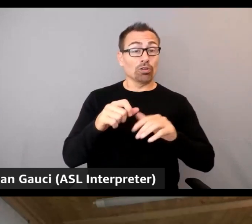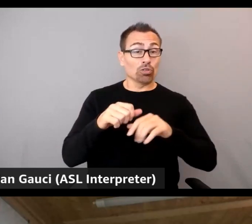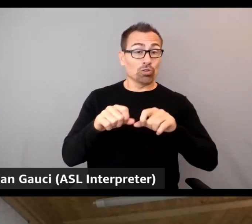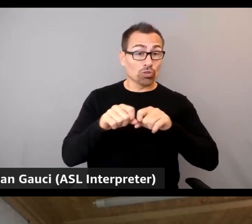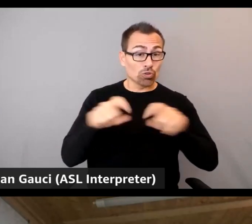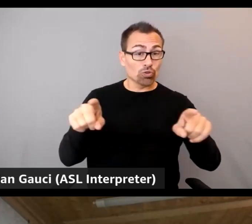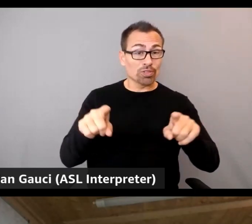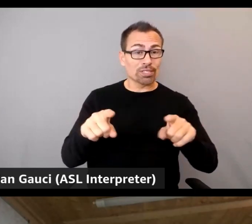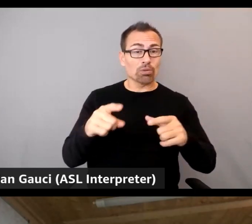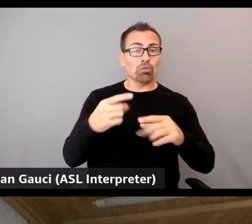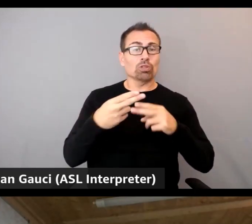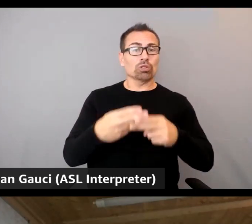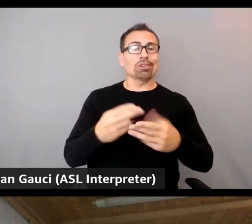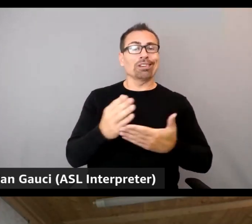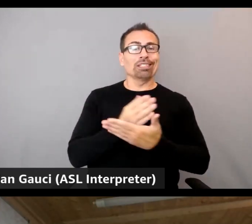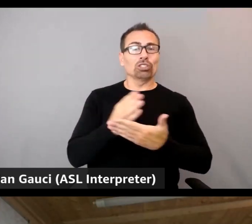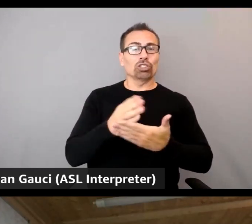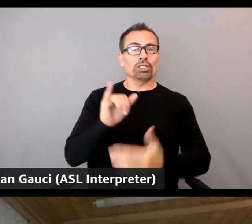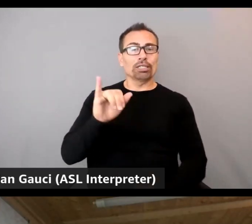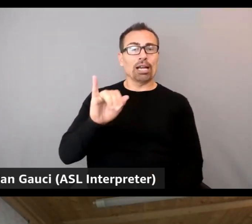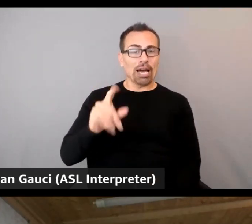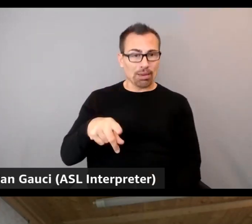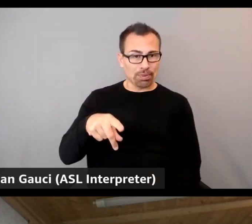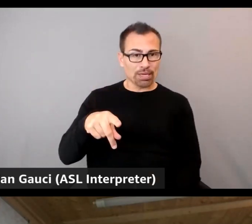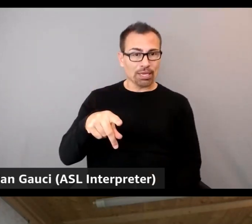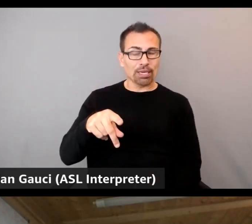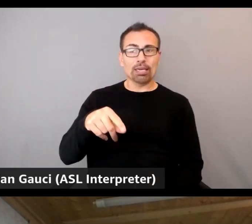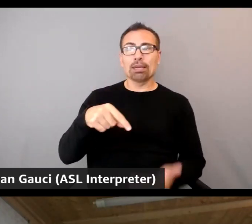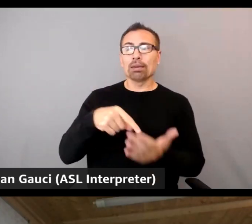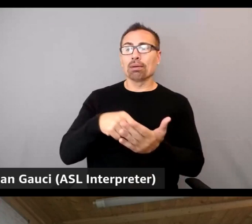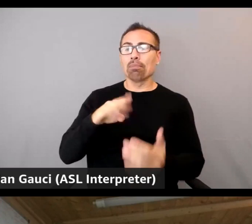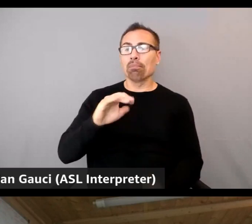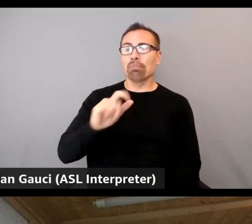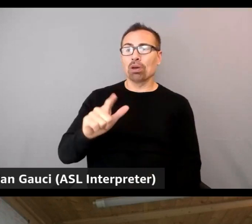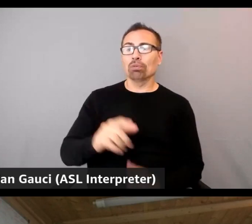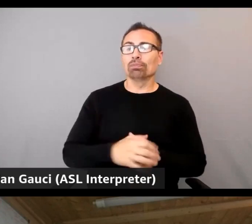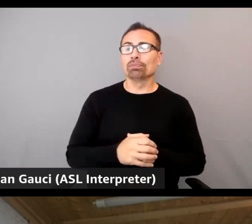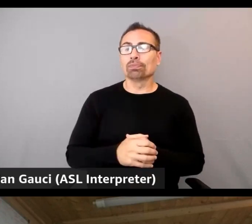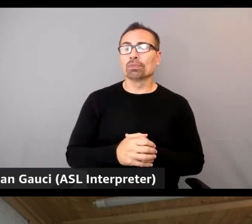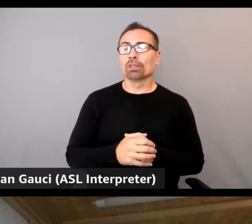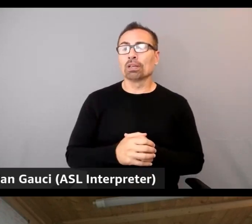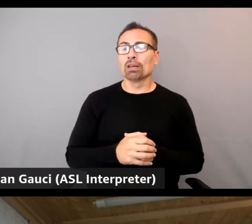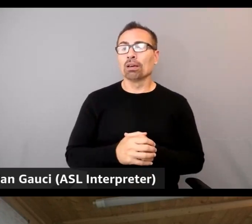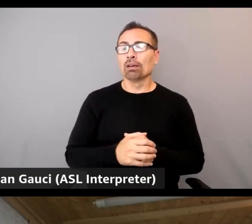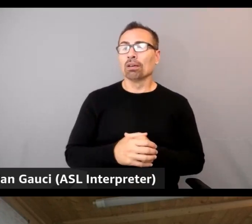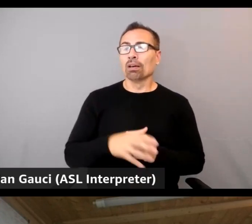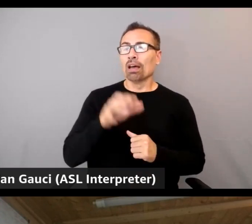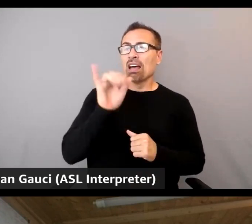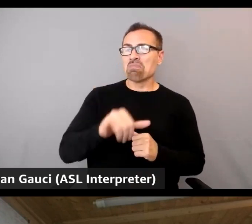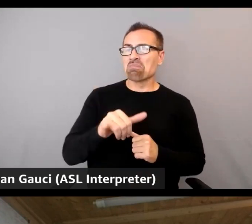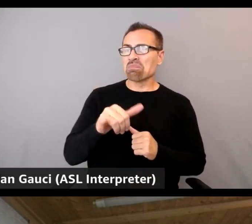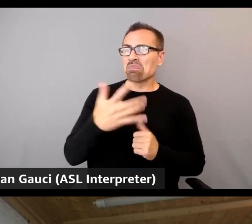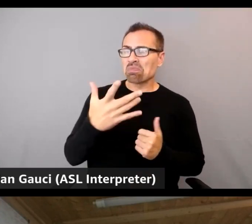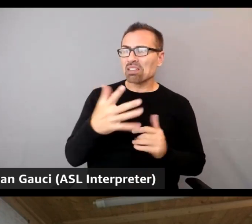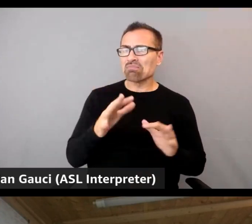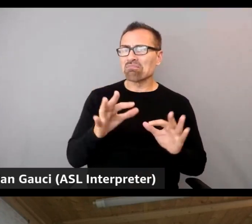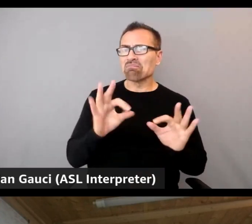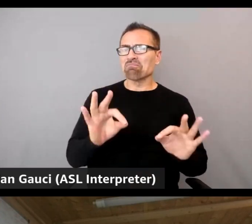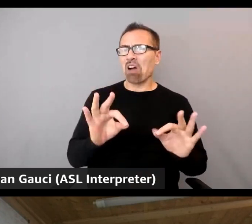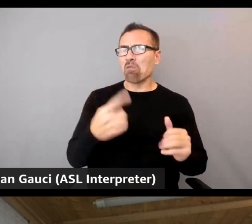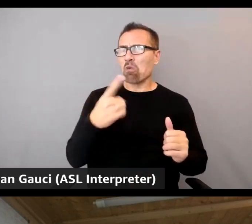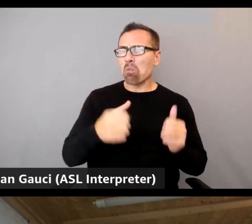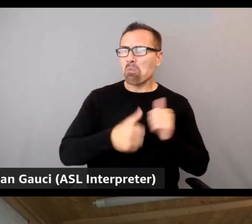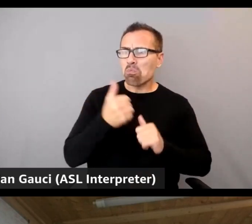call a shared IP pool, and that's that is perfectly fine for most organizations or a lot of